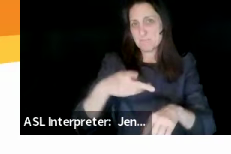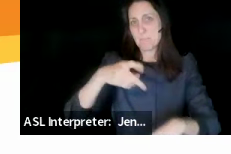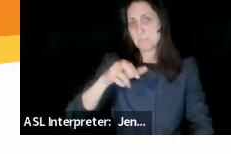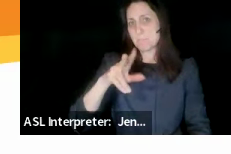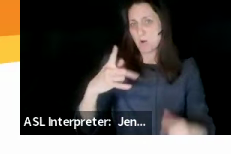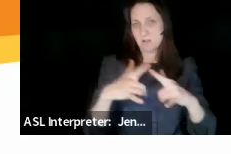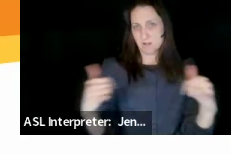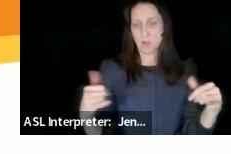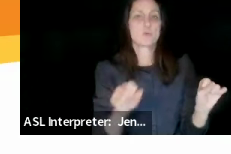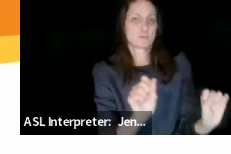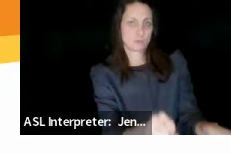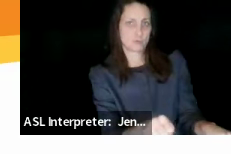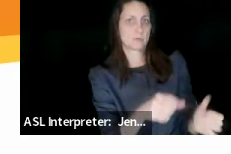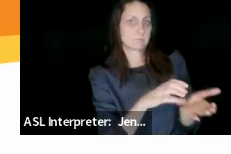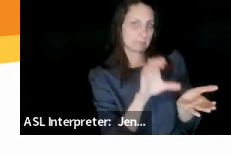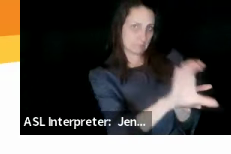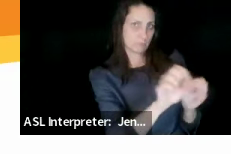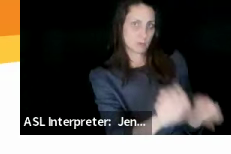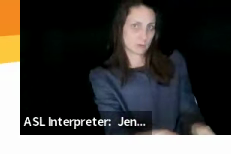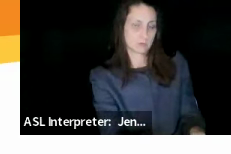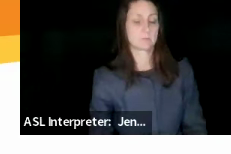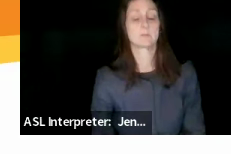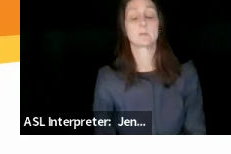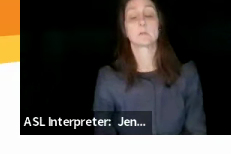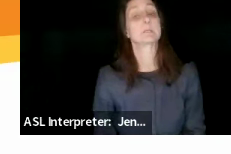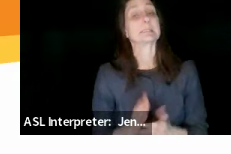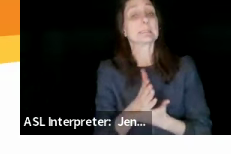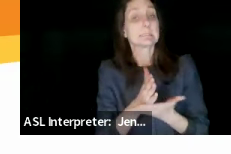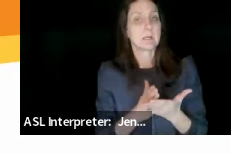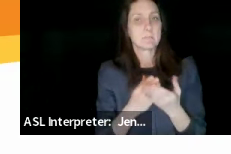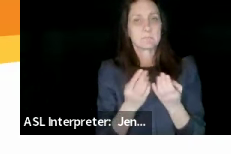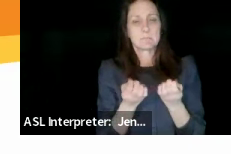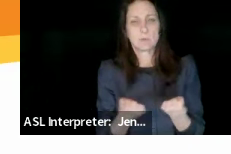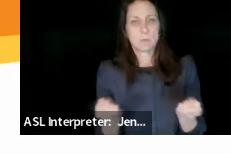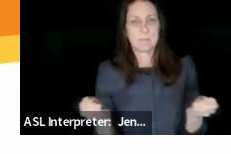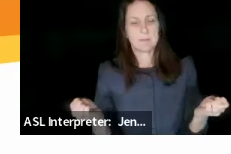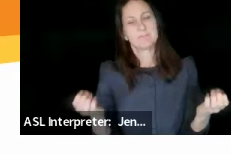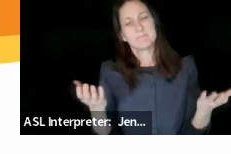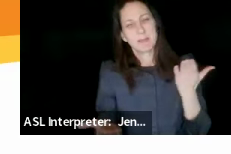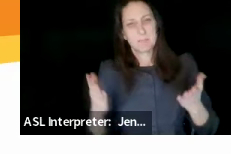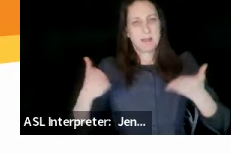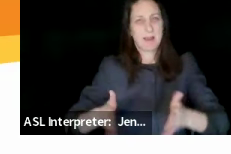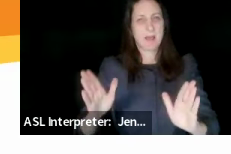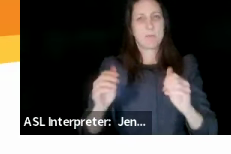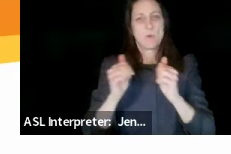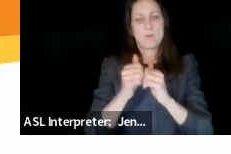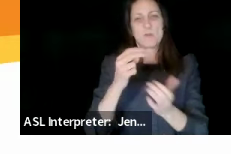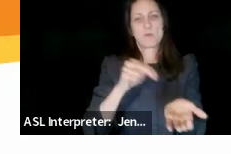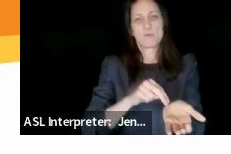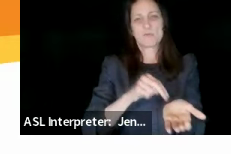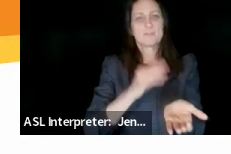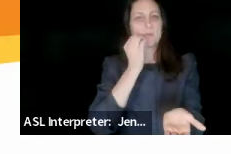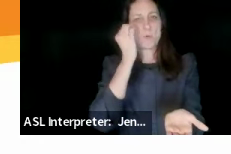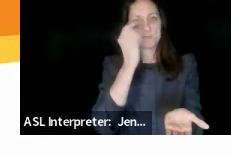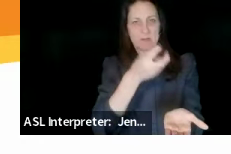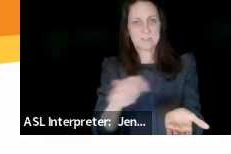funded. And then some equipment might also be allowable under nursing home transition grant program, but make sure that review the program's